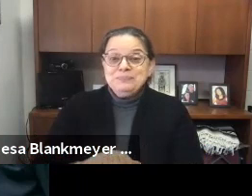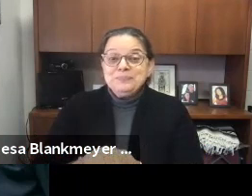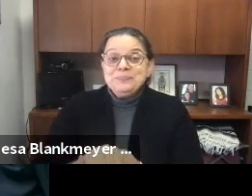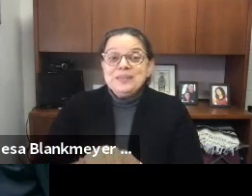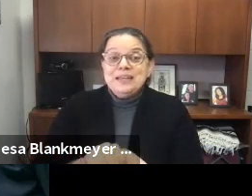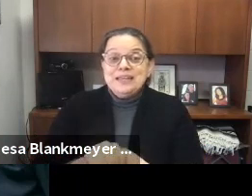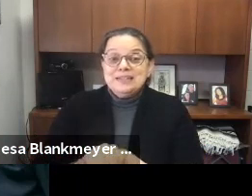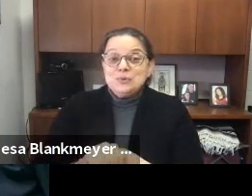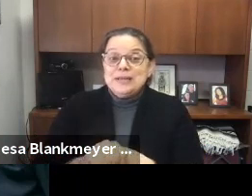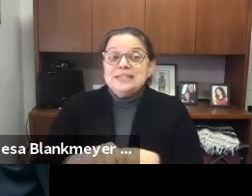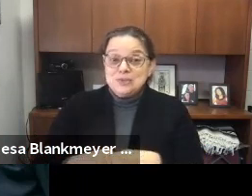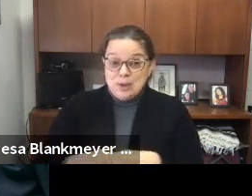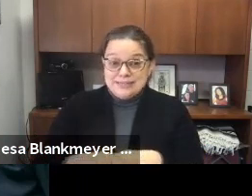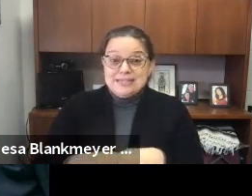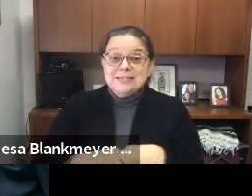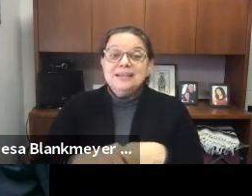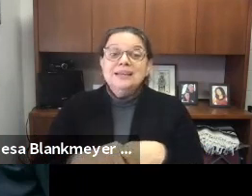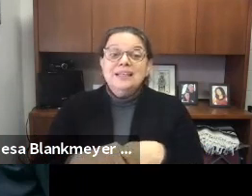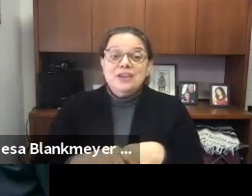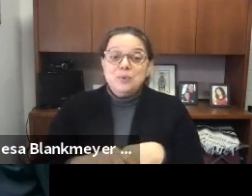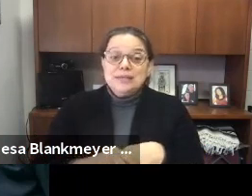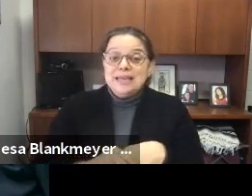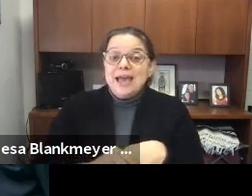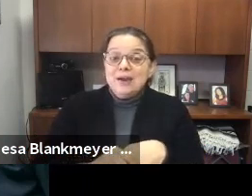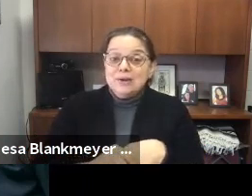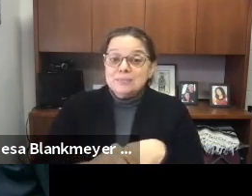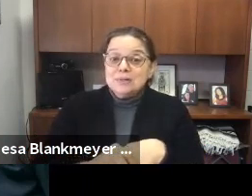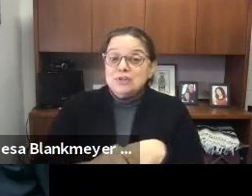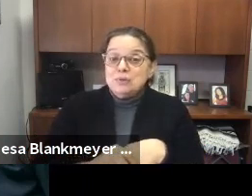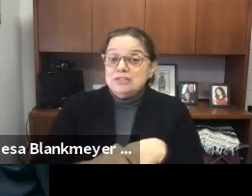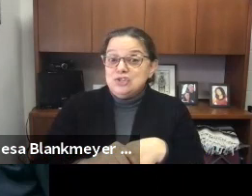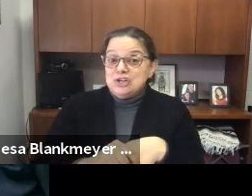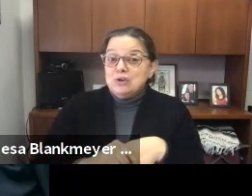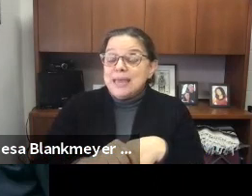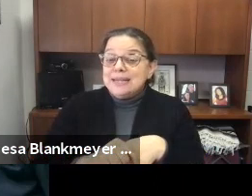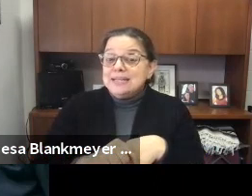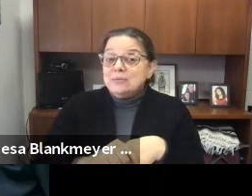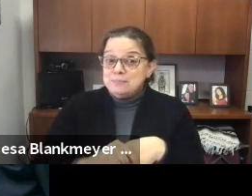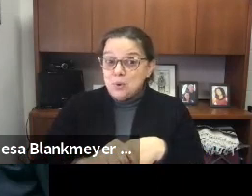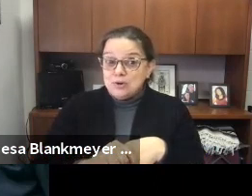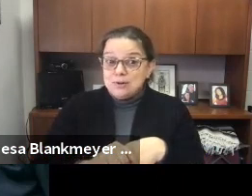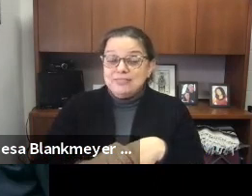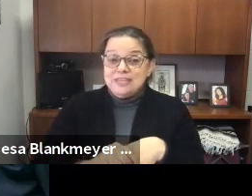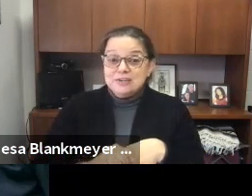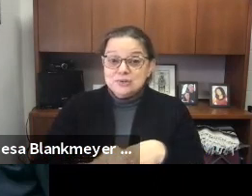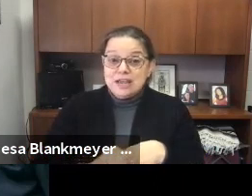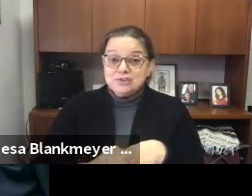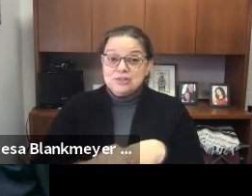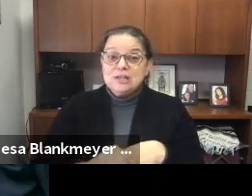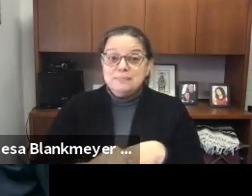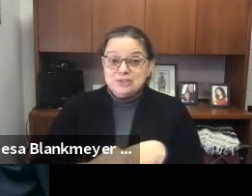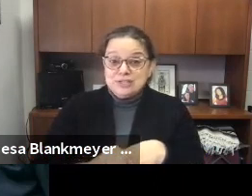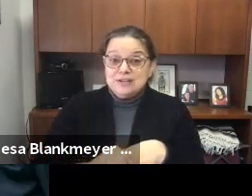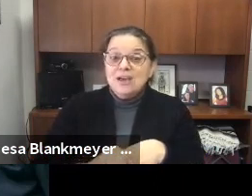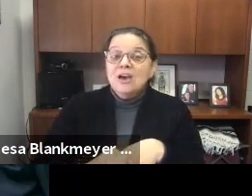continues. In 2020, there was the Heritable Human Genome Editing Report and the